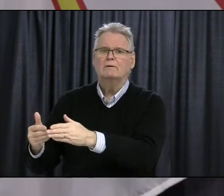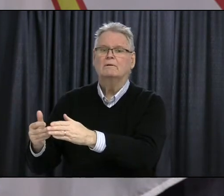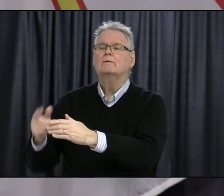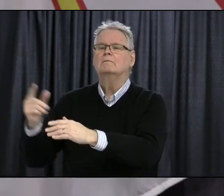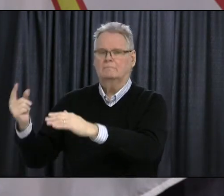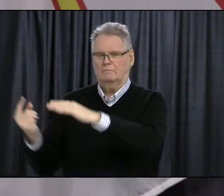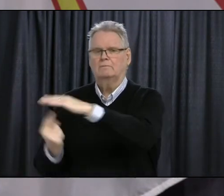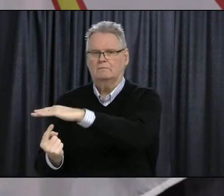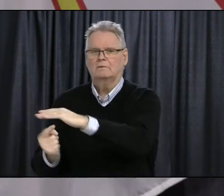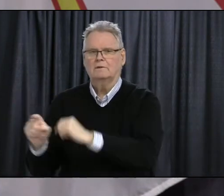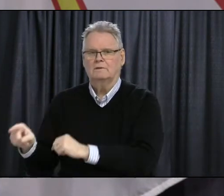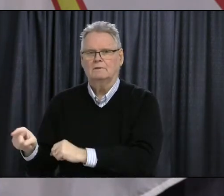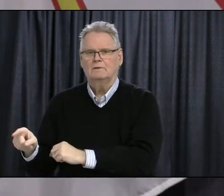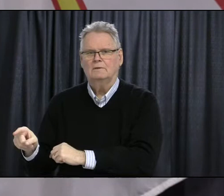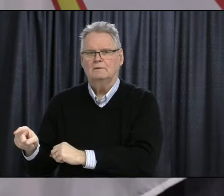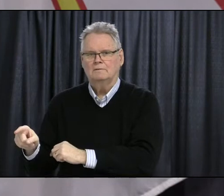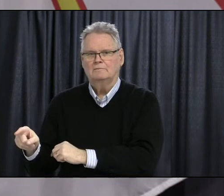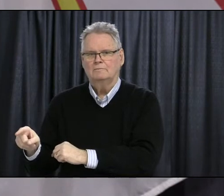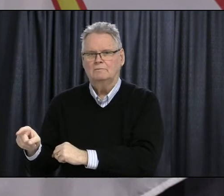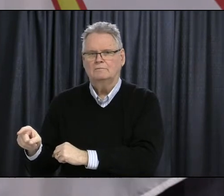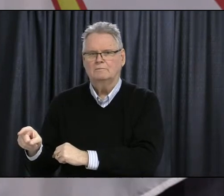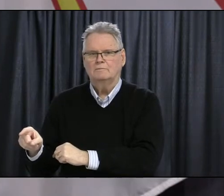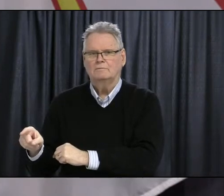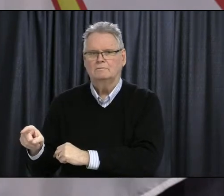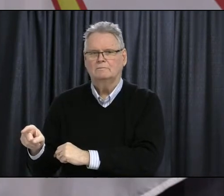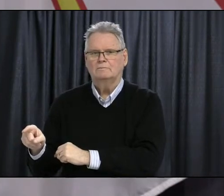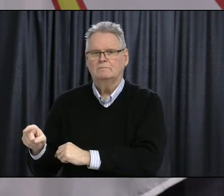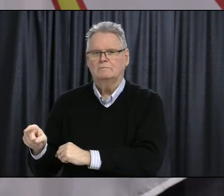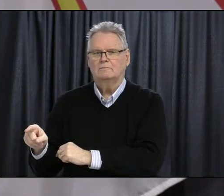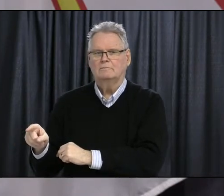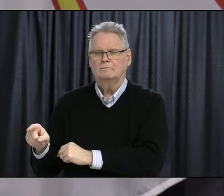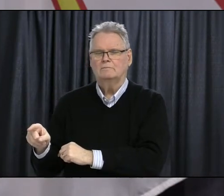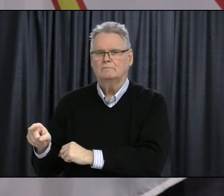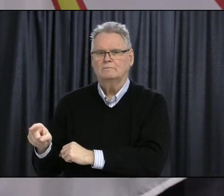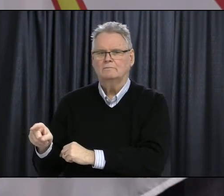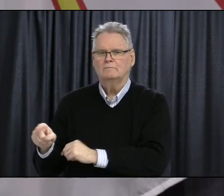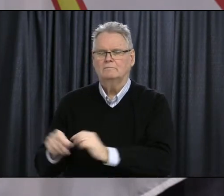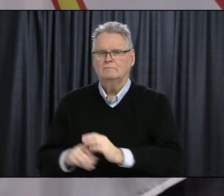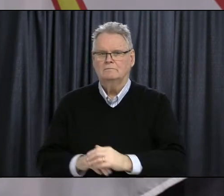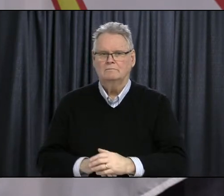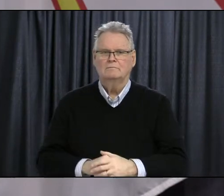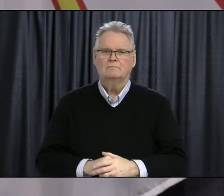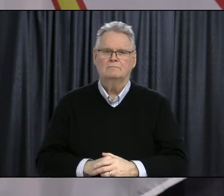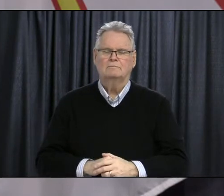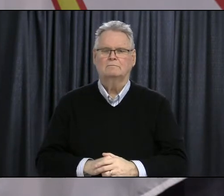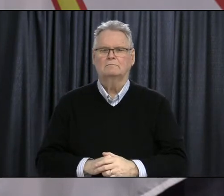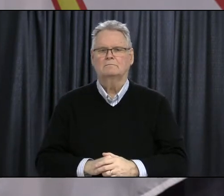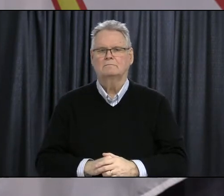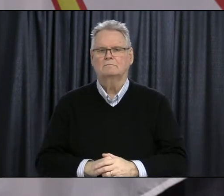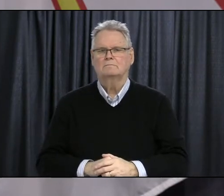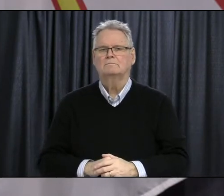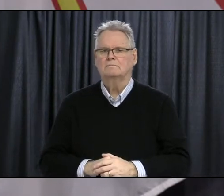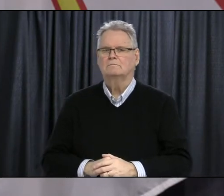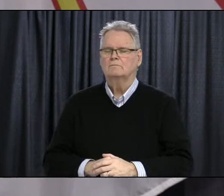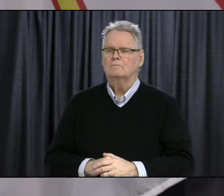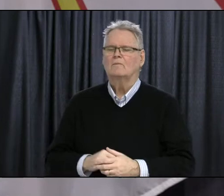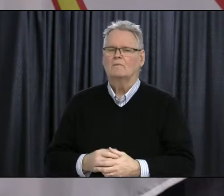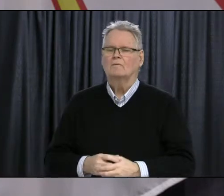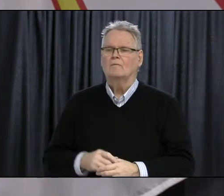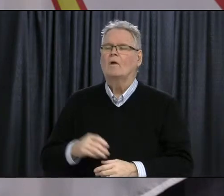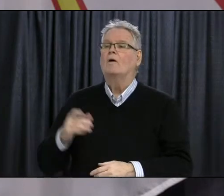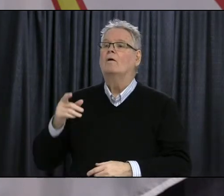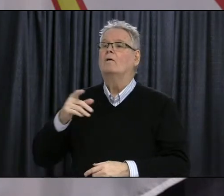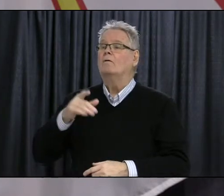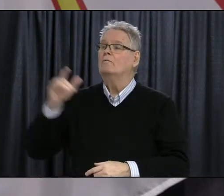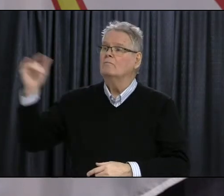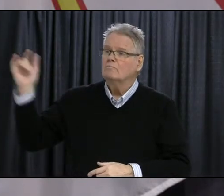really, I guess we call it self-isolation, but quarantine are well people, so they don't have symptoms, and but they're considered to be higher risk.